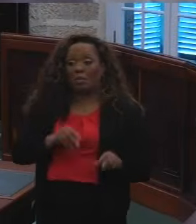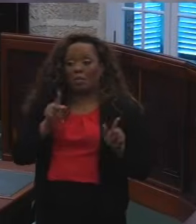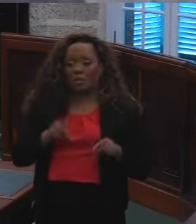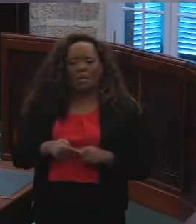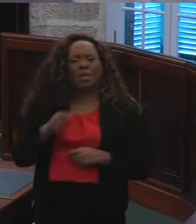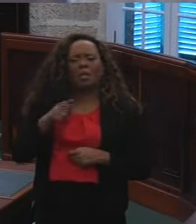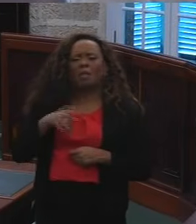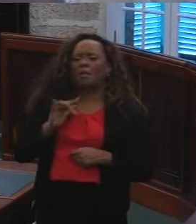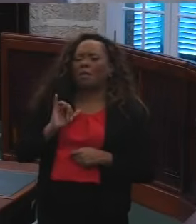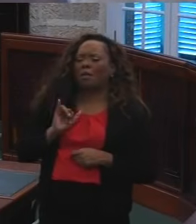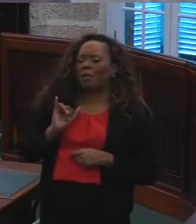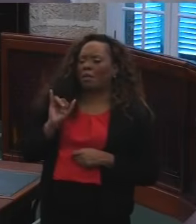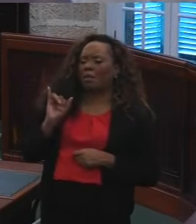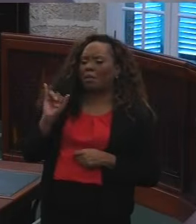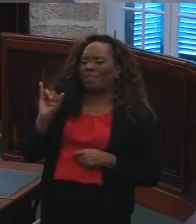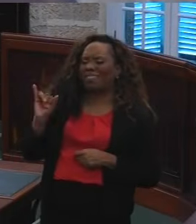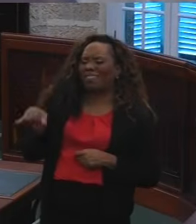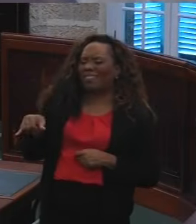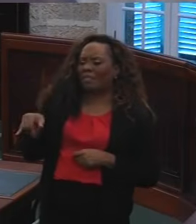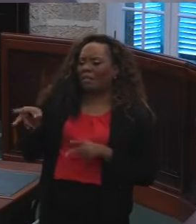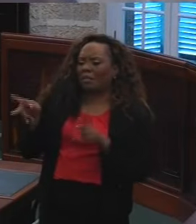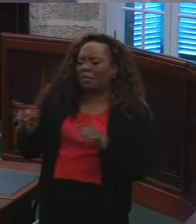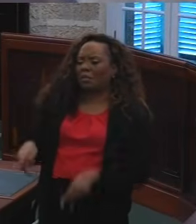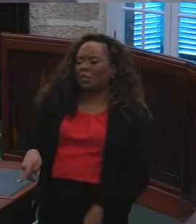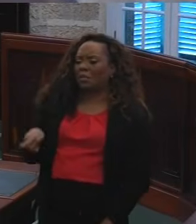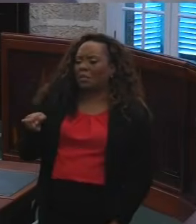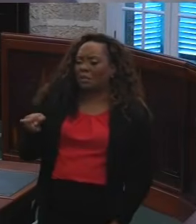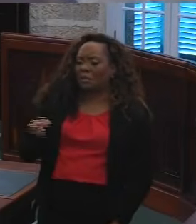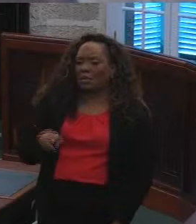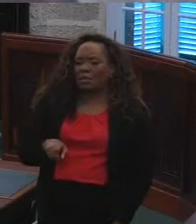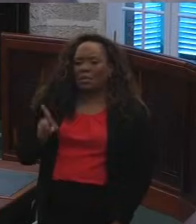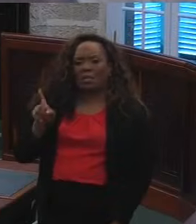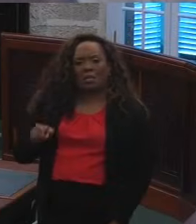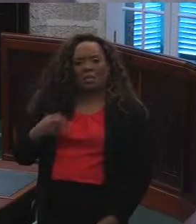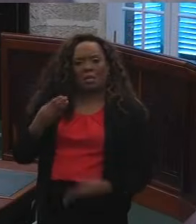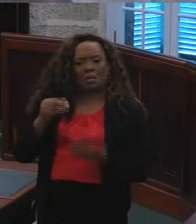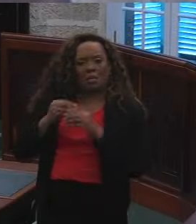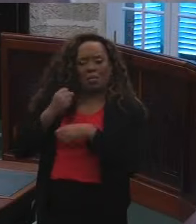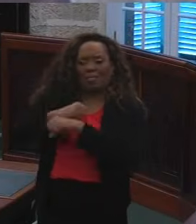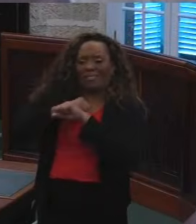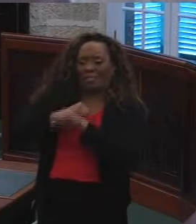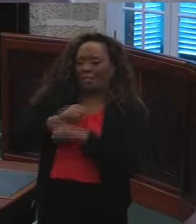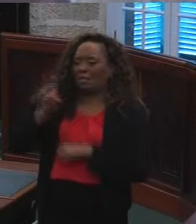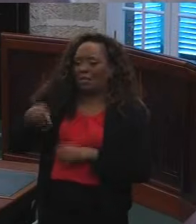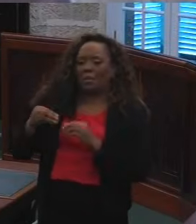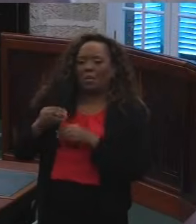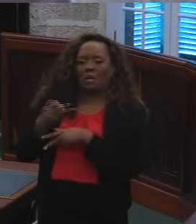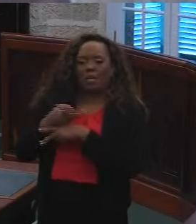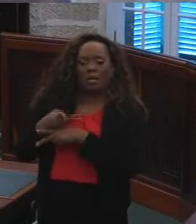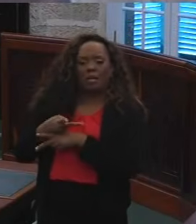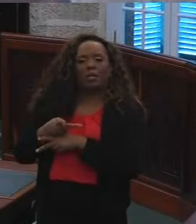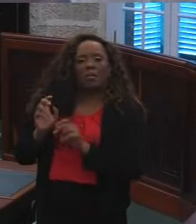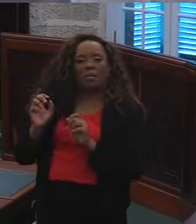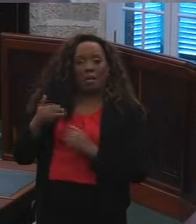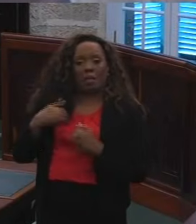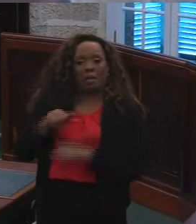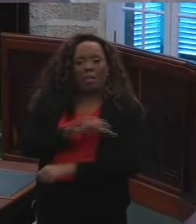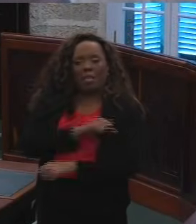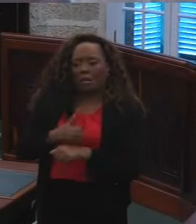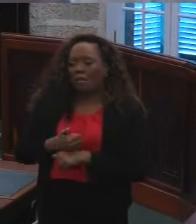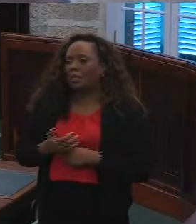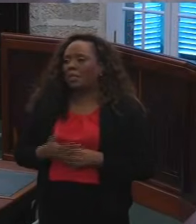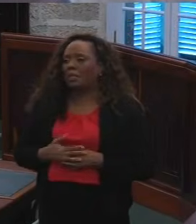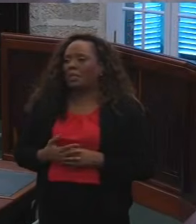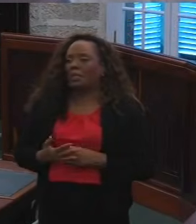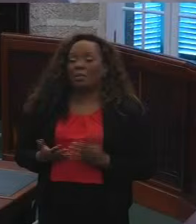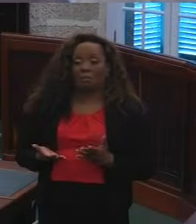the individual, the older person, is in need of care and protection. In this regard, the older person may be